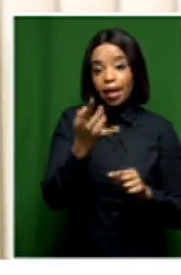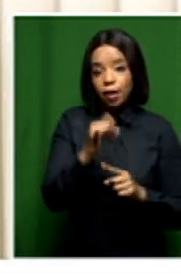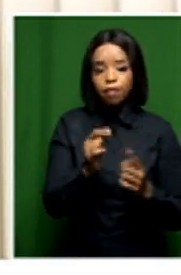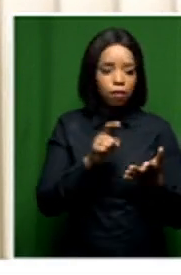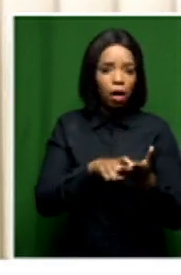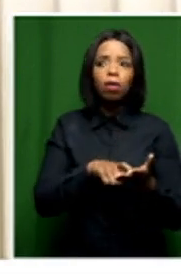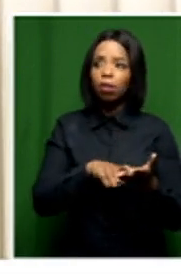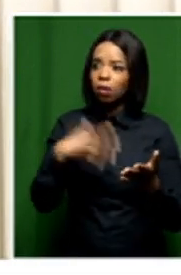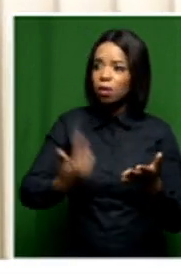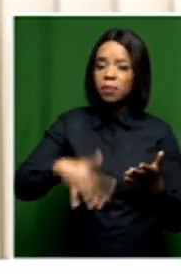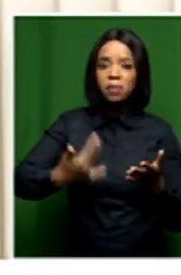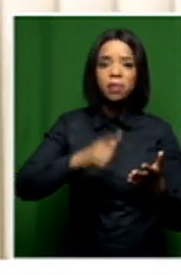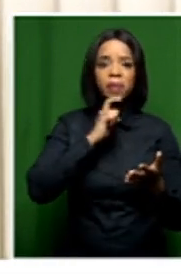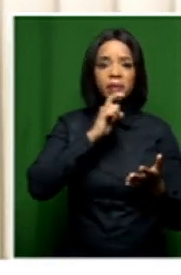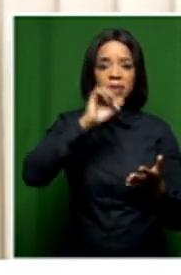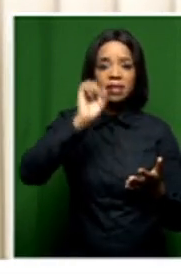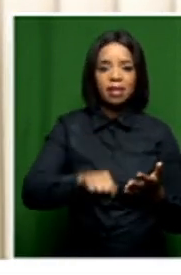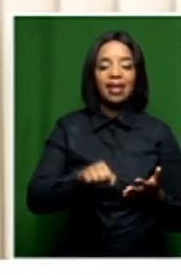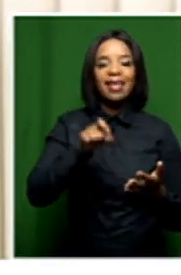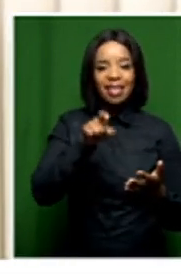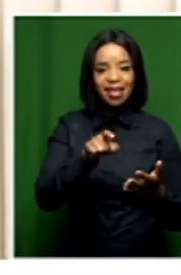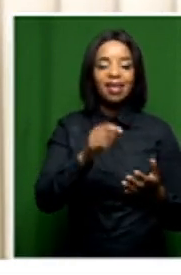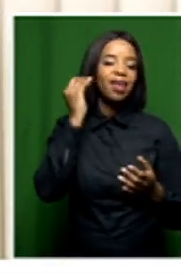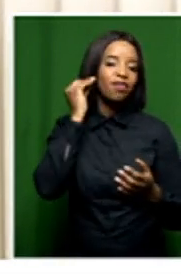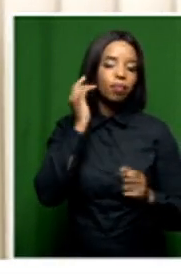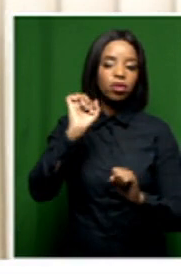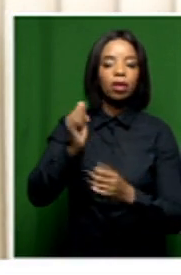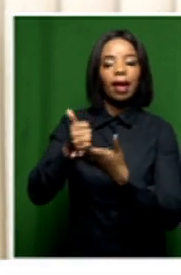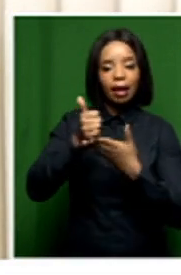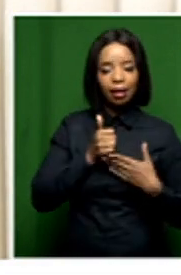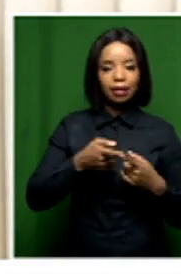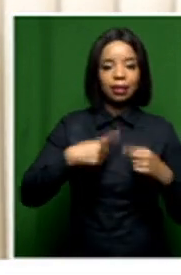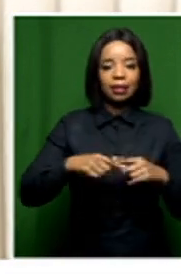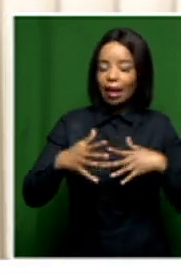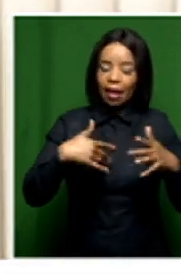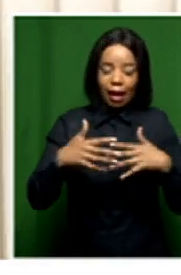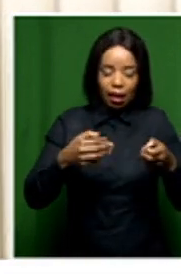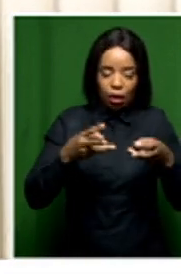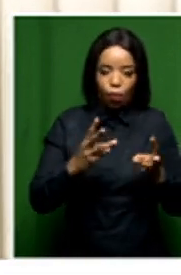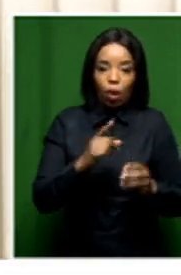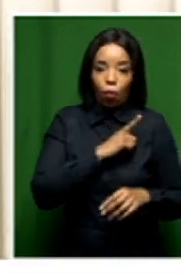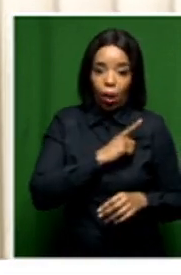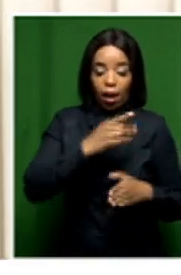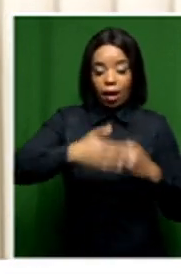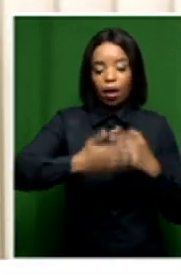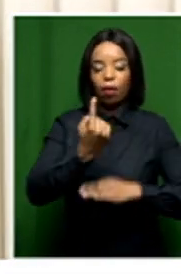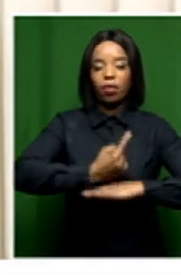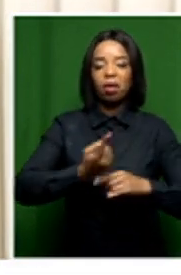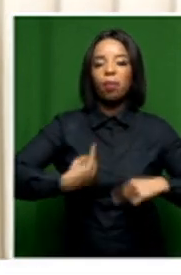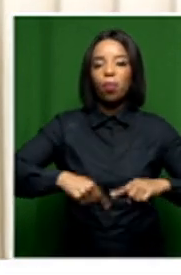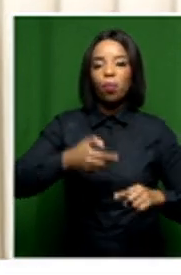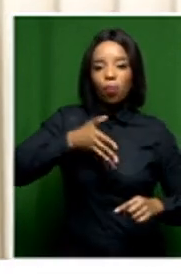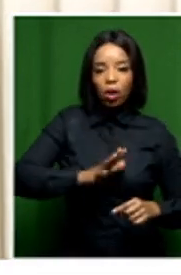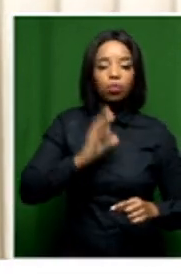let your information assist us in any type of way, so that at the end of the day, we're able to dig down and find out